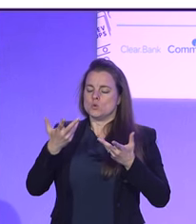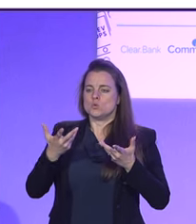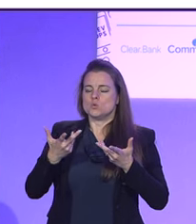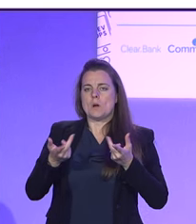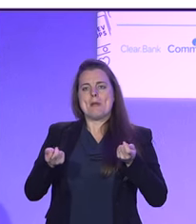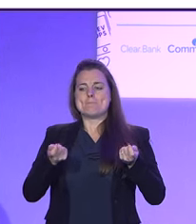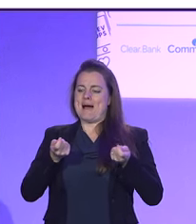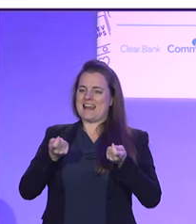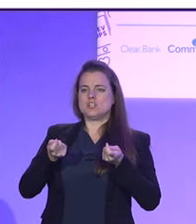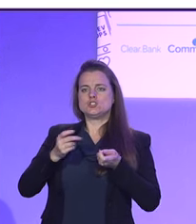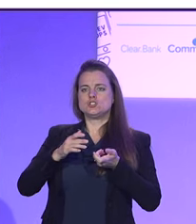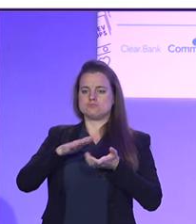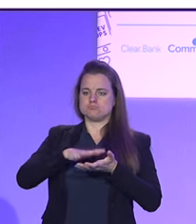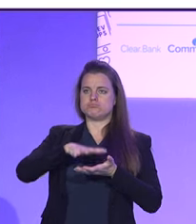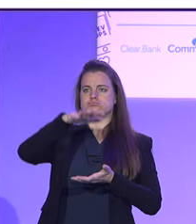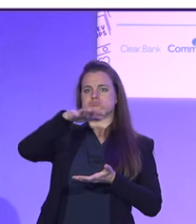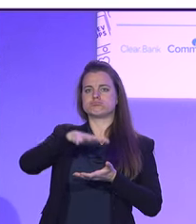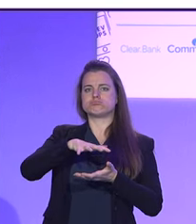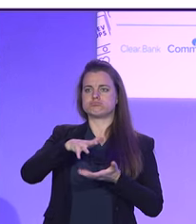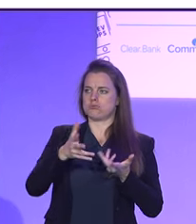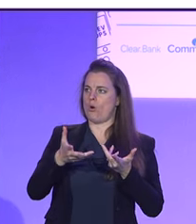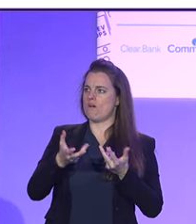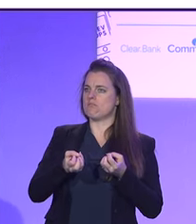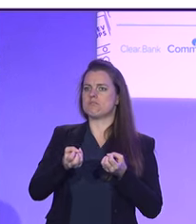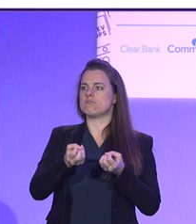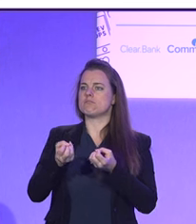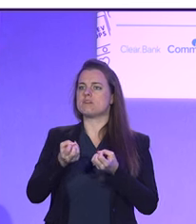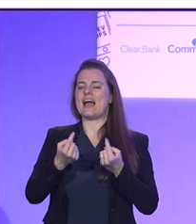to manage the fleet of servers across many customers.